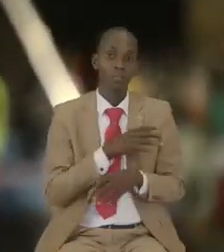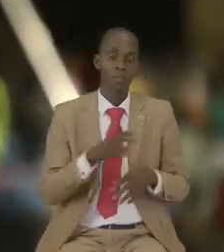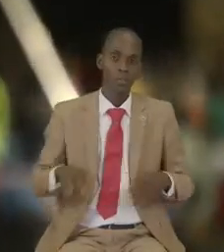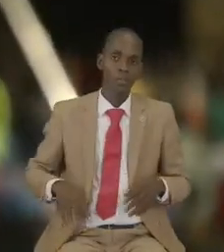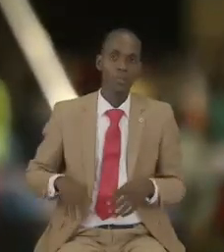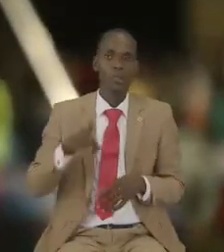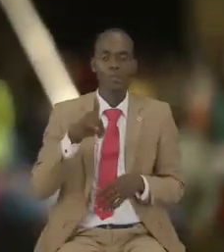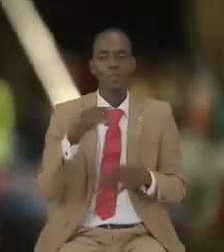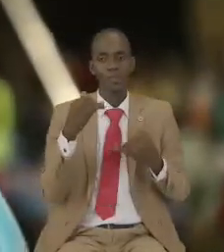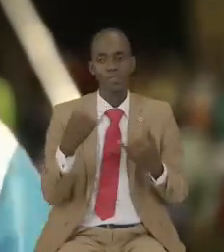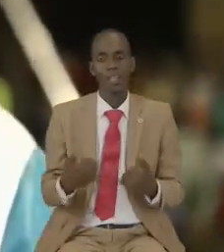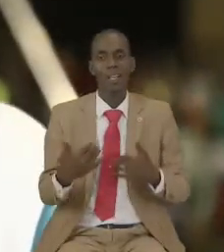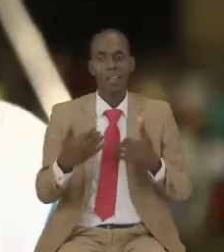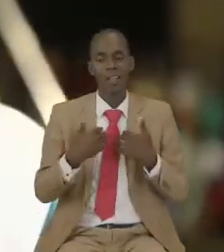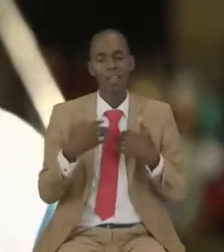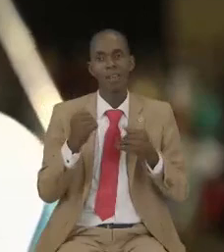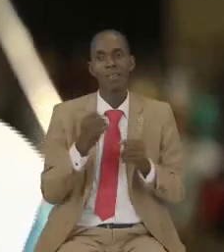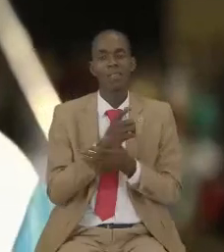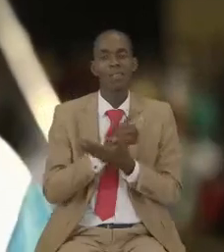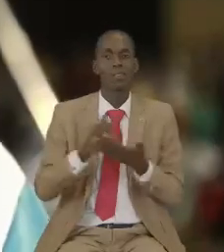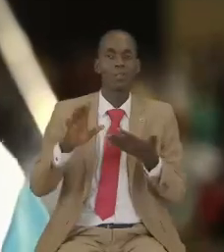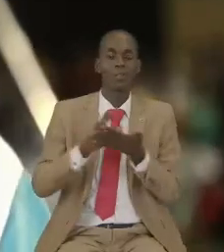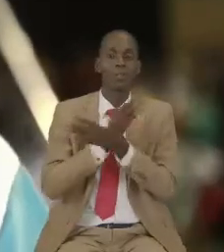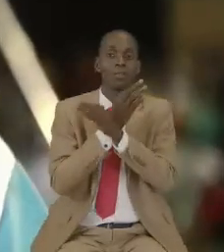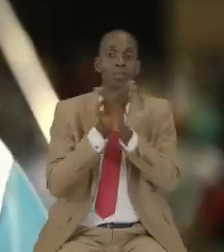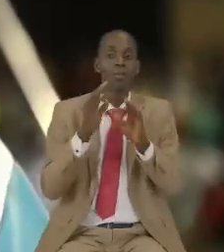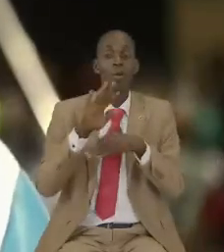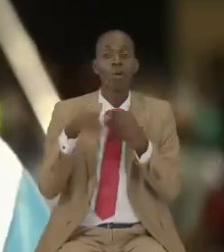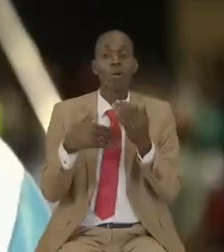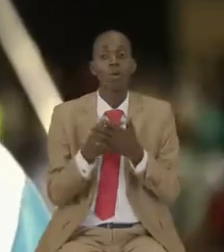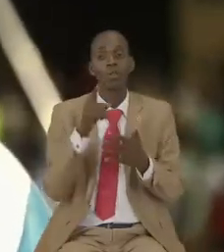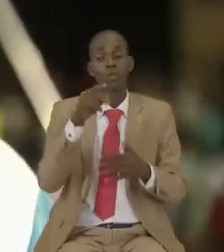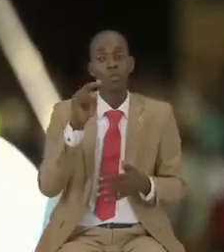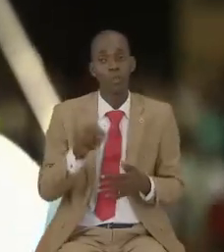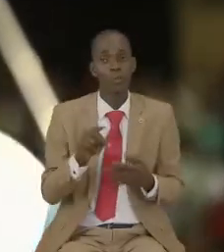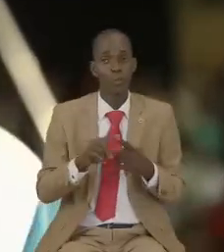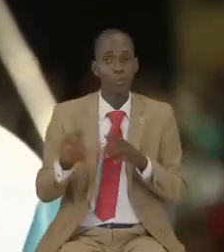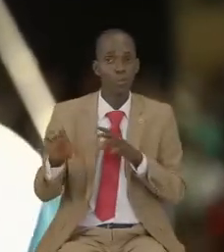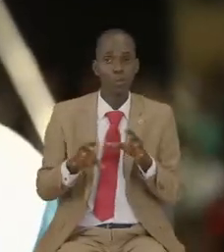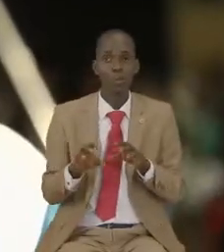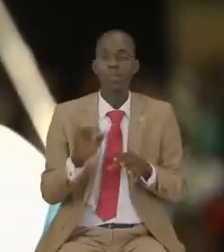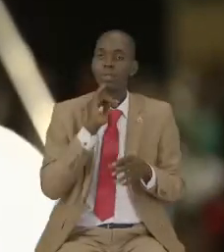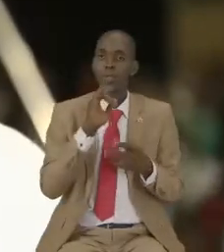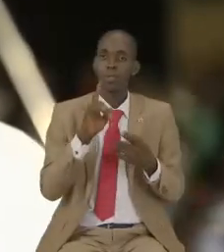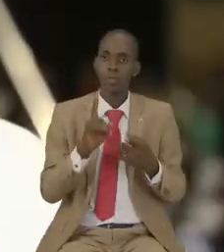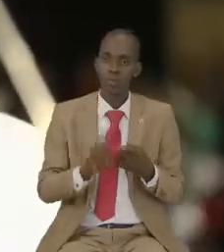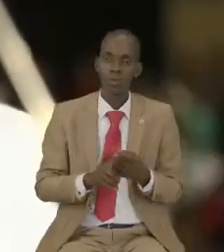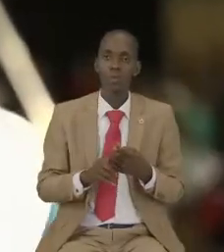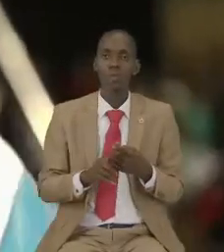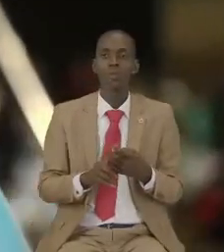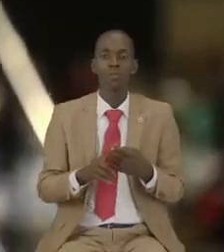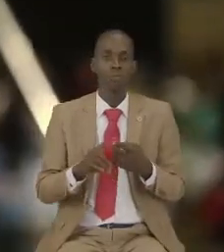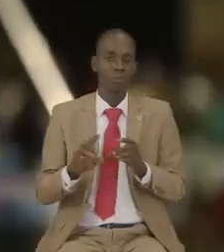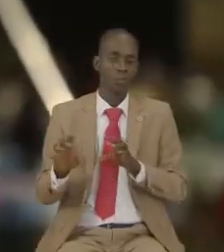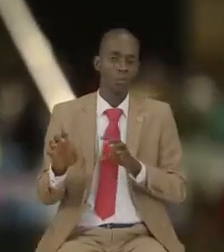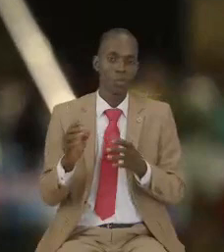a supernatural freedom. All you have to do right now is to fill the form on your screen,